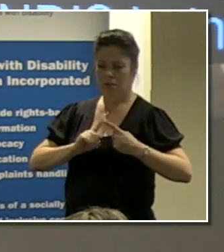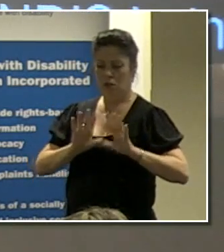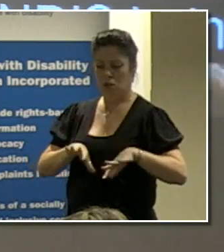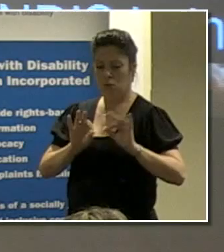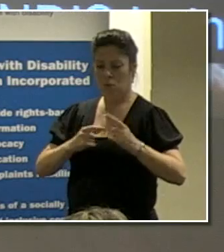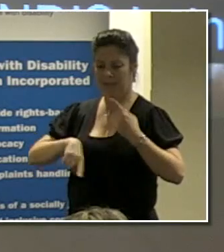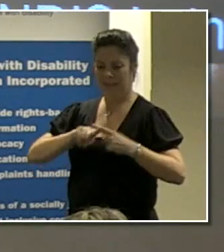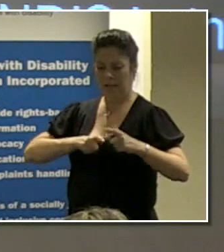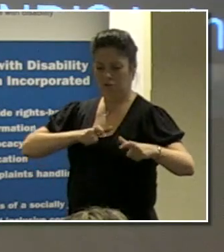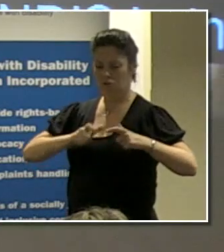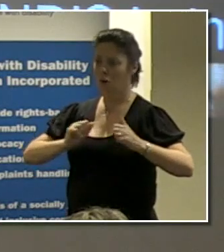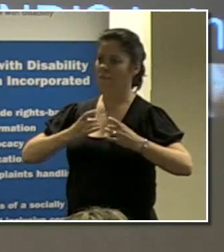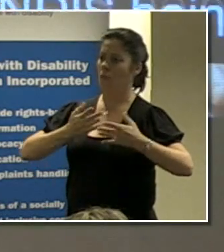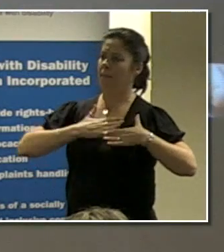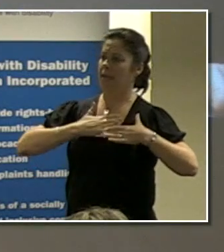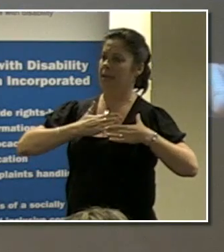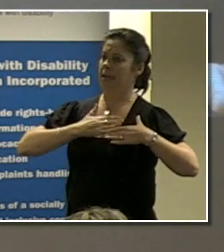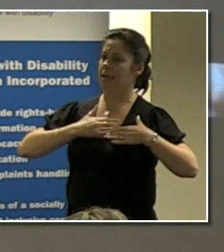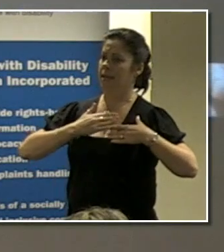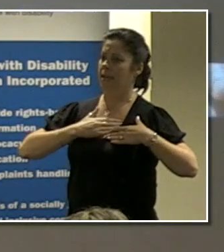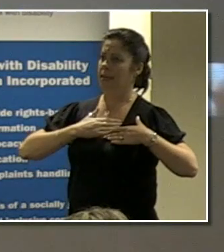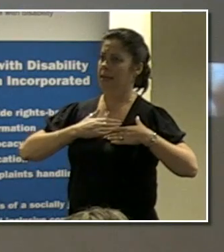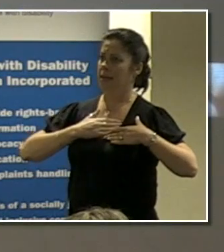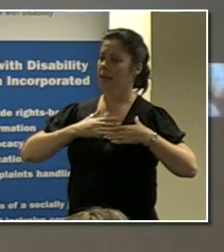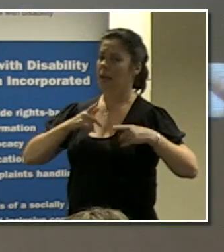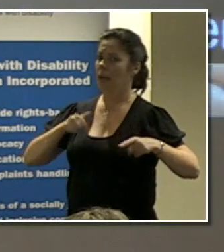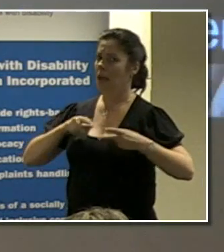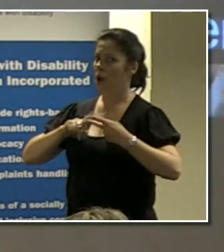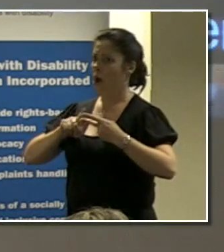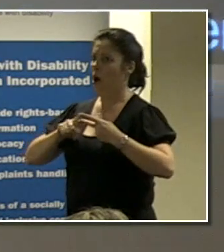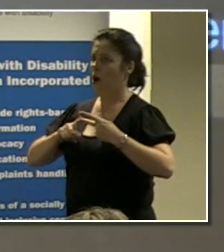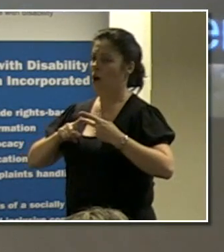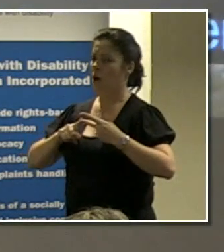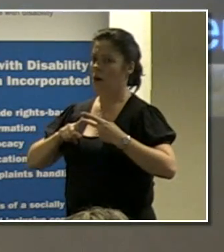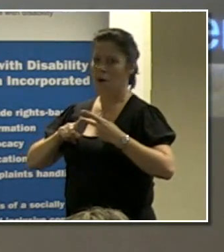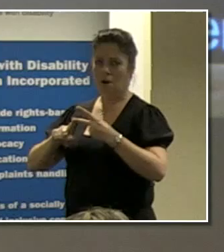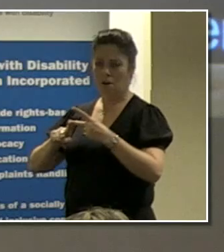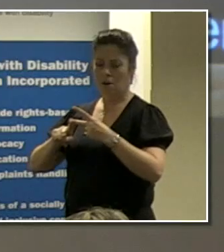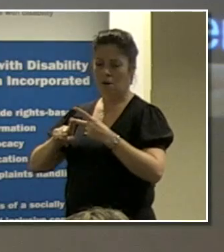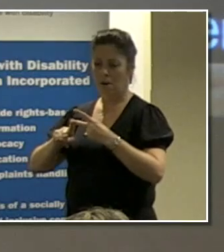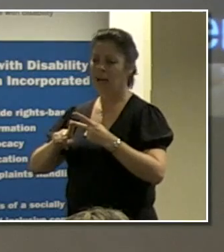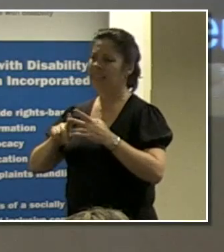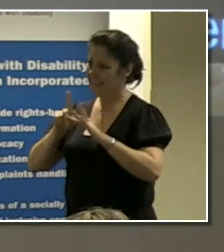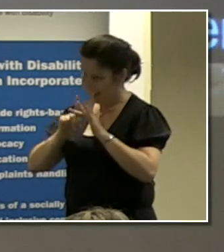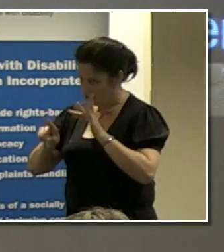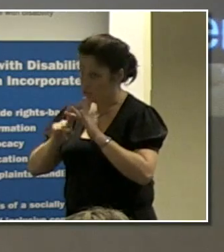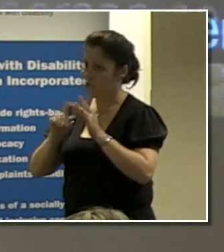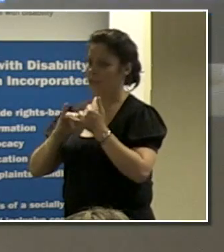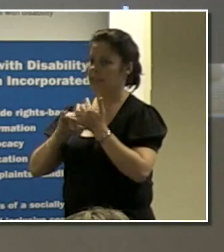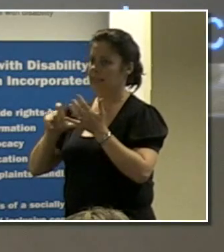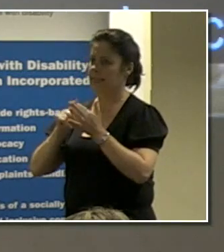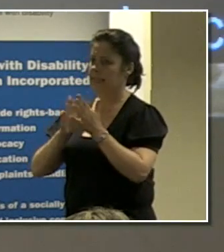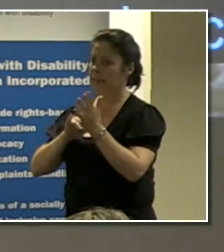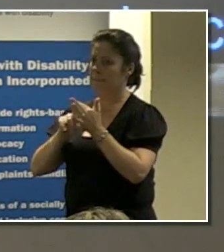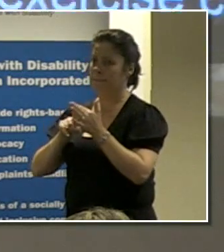they're at the centre of this scheme and they exercise the choice and control and that drives everything. The second, that it's an insurance scheme, so